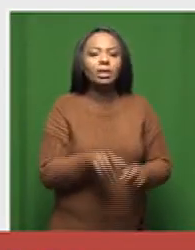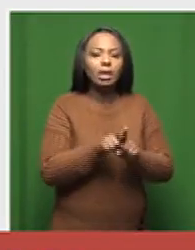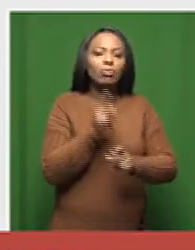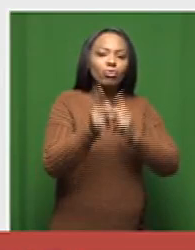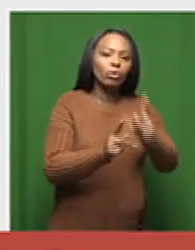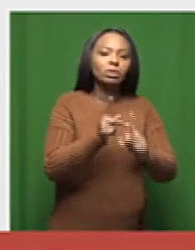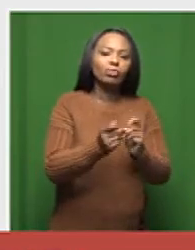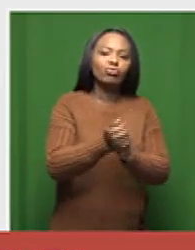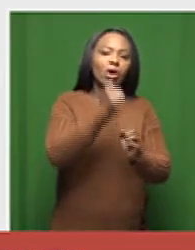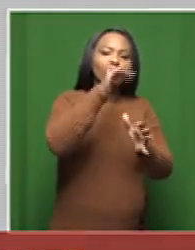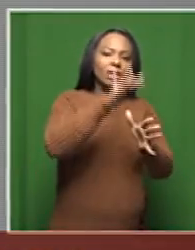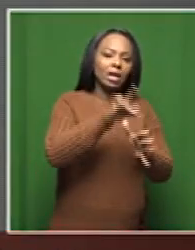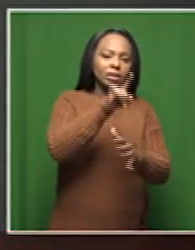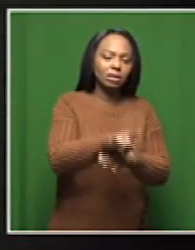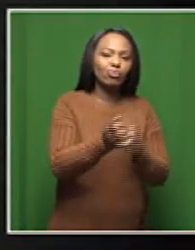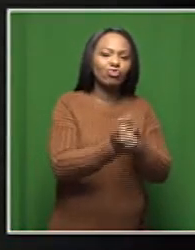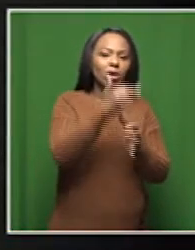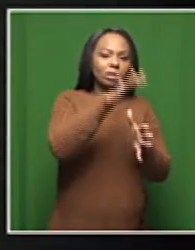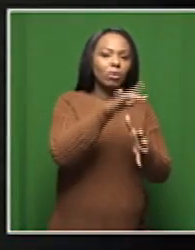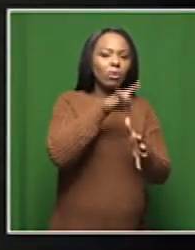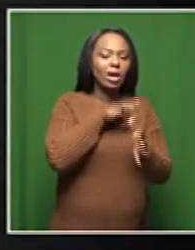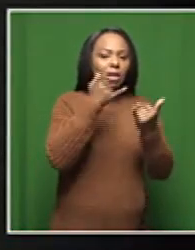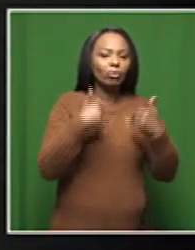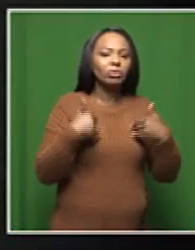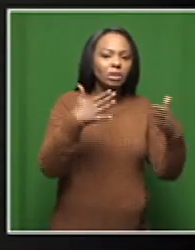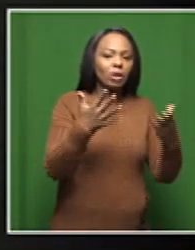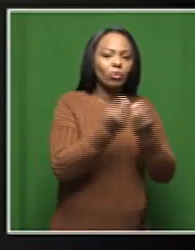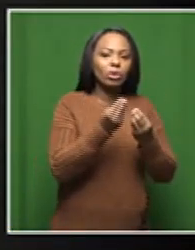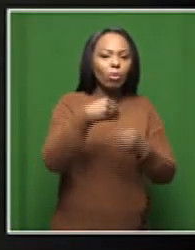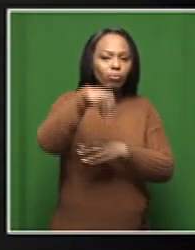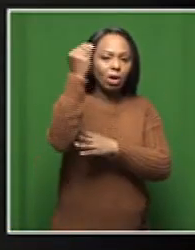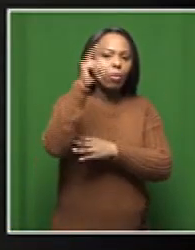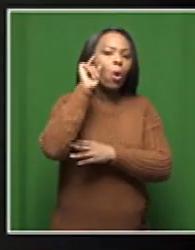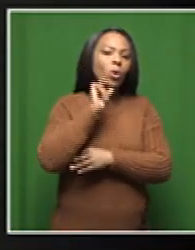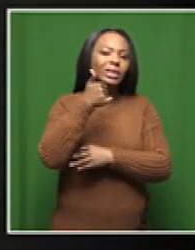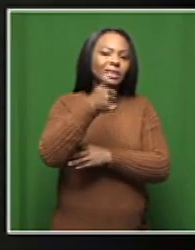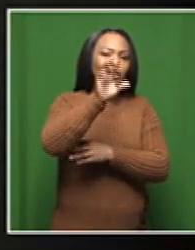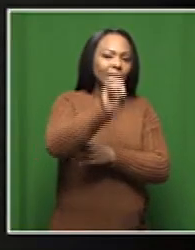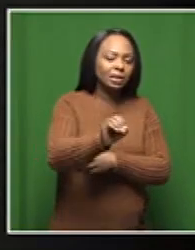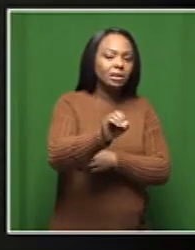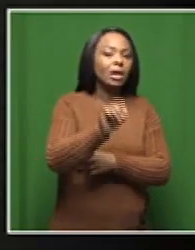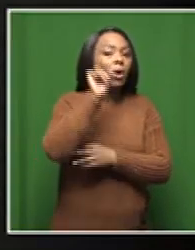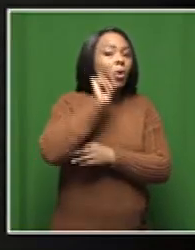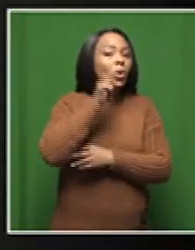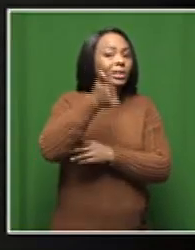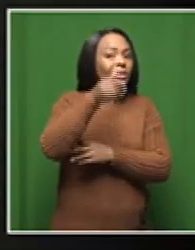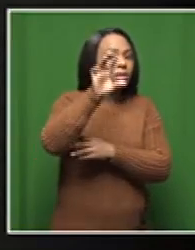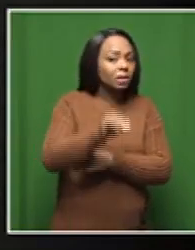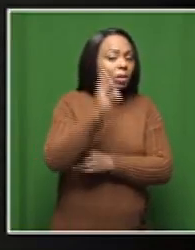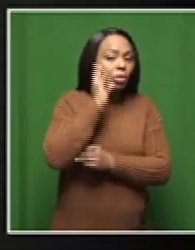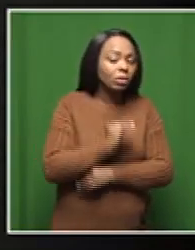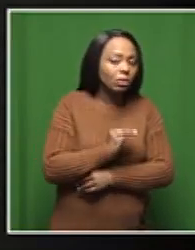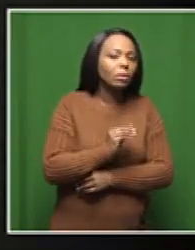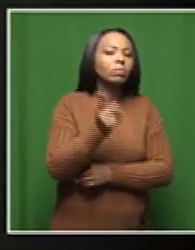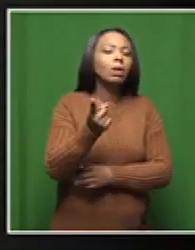of prioritization. As you would have noted, we started with the over 60s. So we want the over 60s to come through. We need to be able